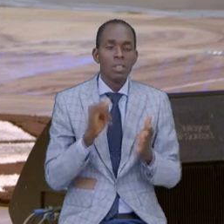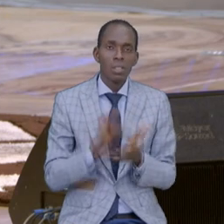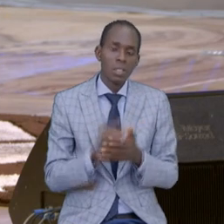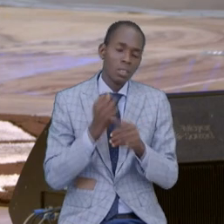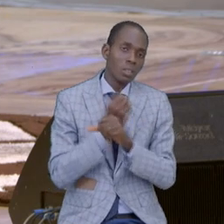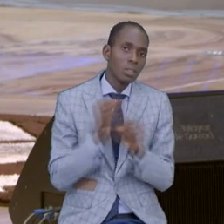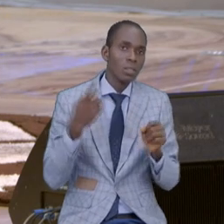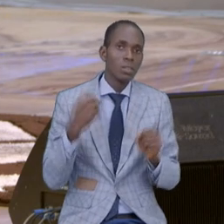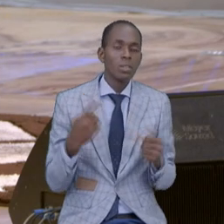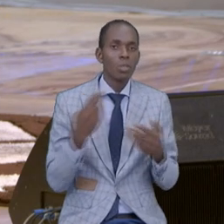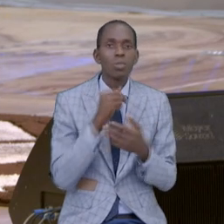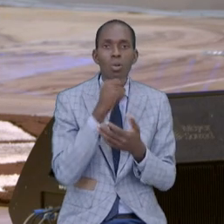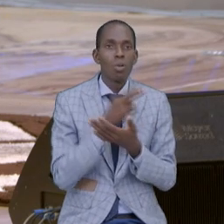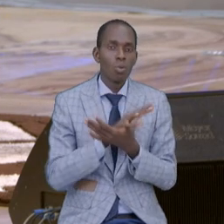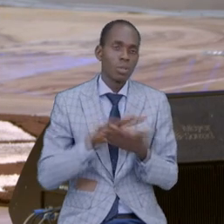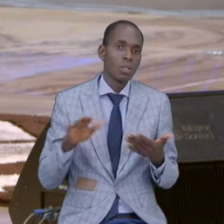ungodly,